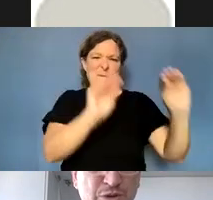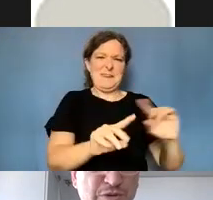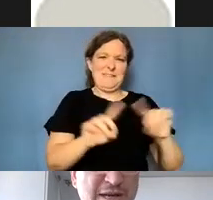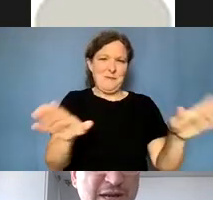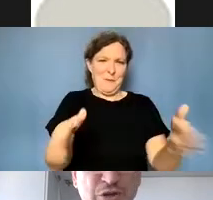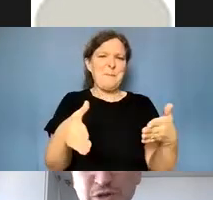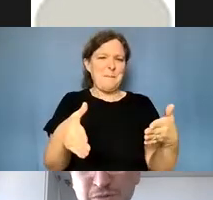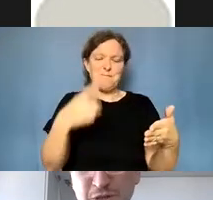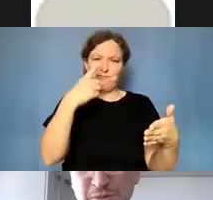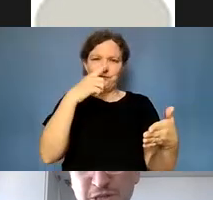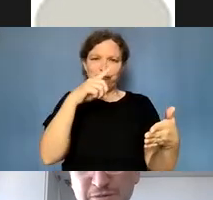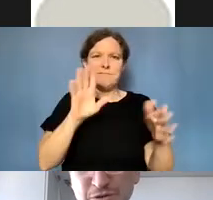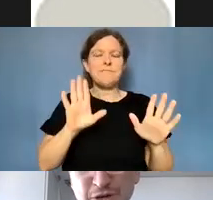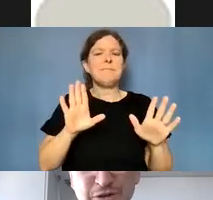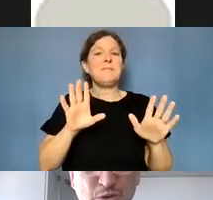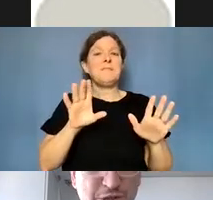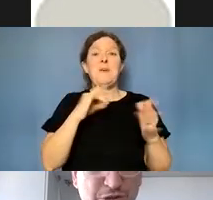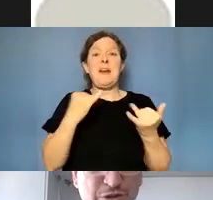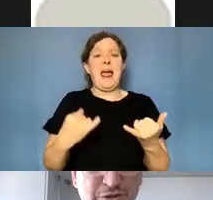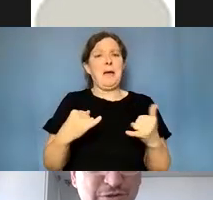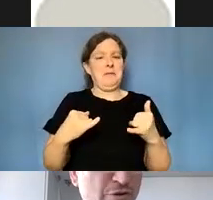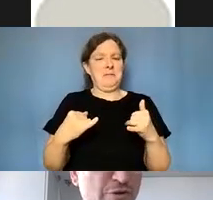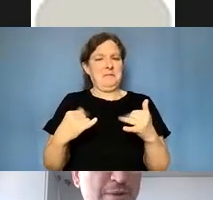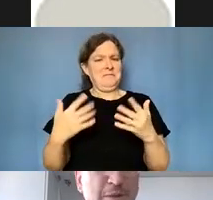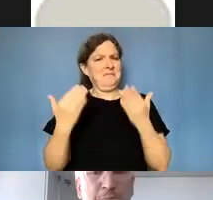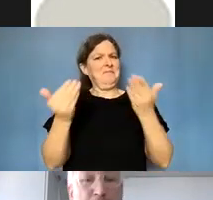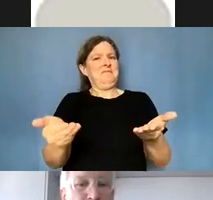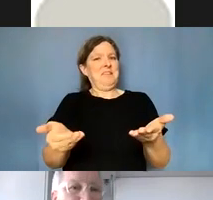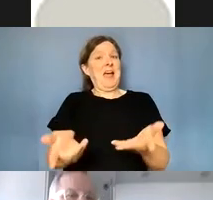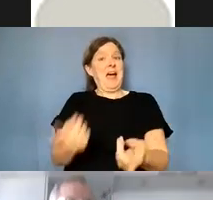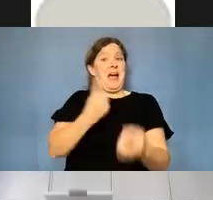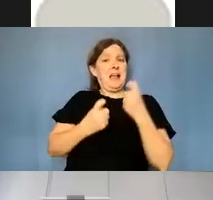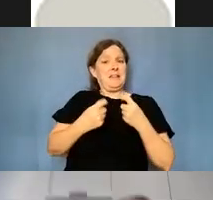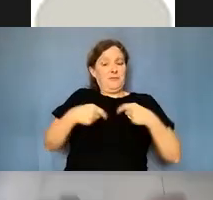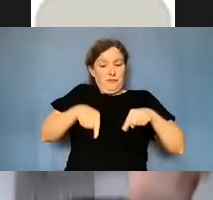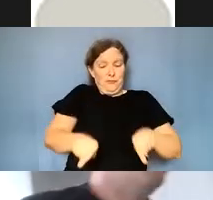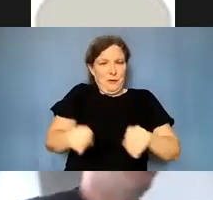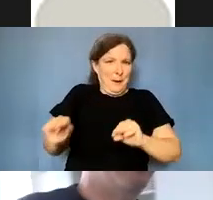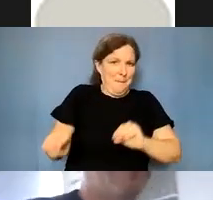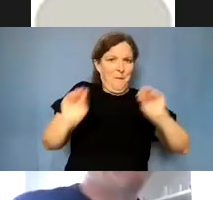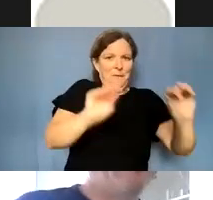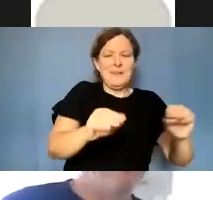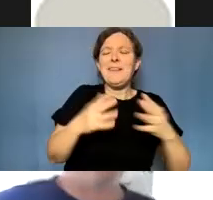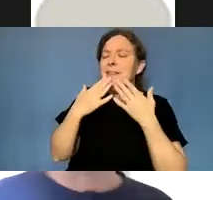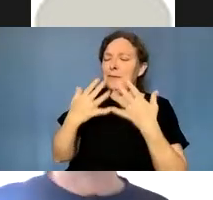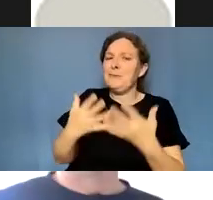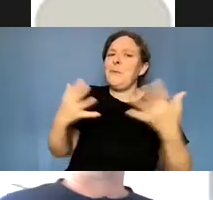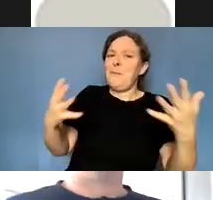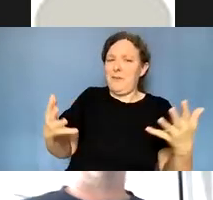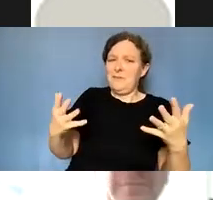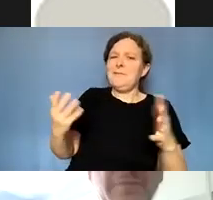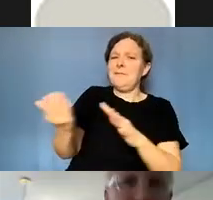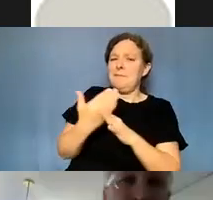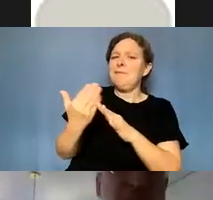I will do that. And you can, in the meantime, if there are any other questions, you can throw them at me. Thank you so much for that. Okay, so